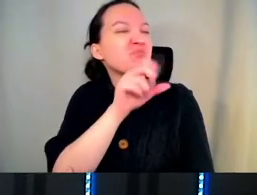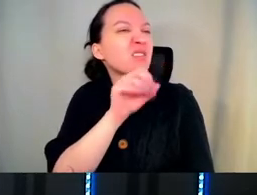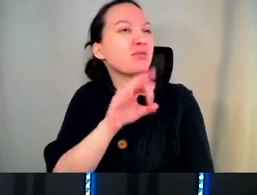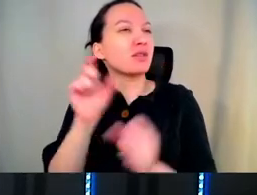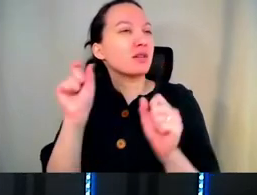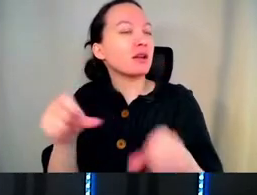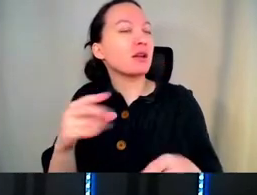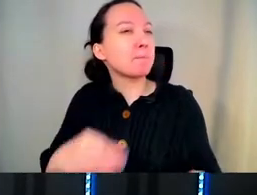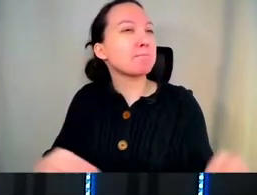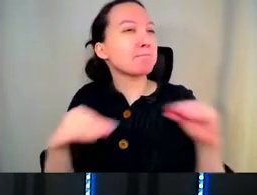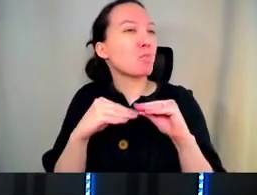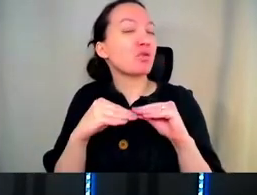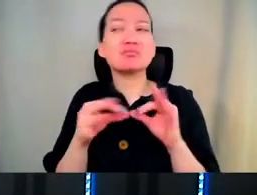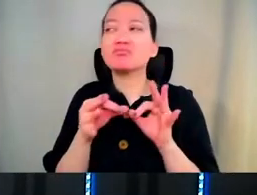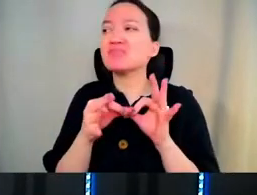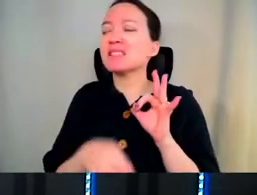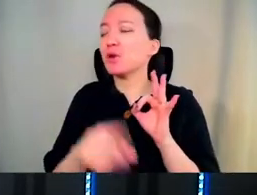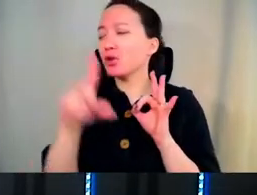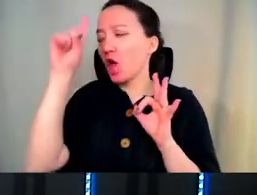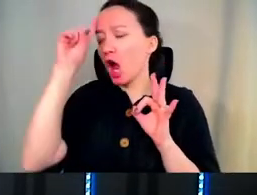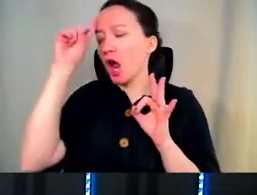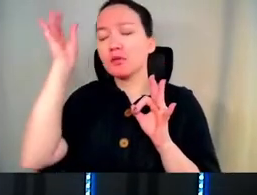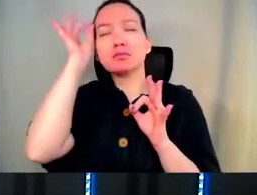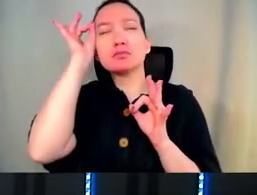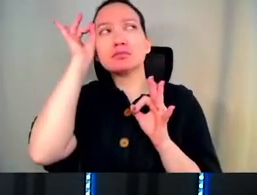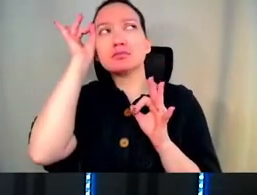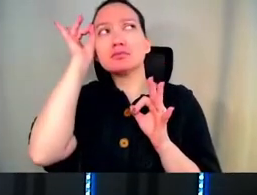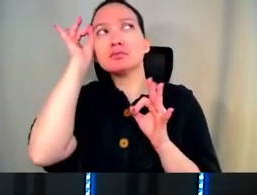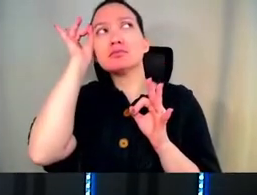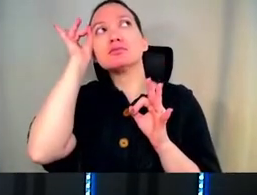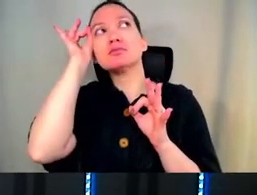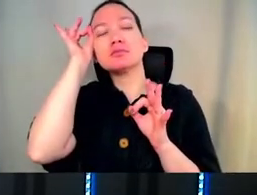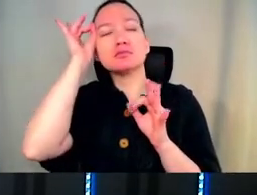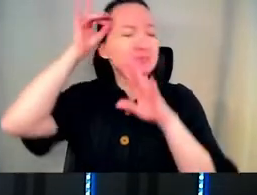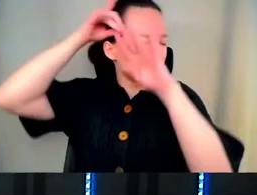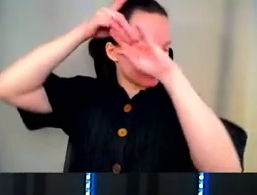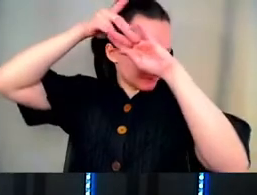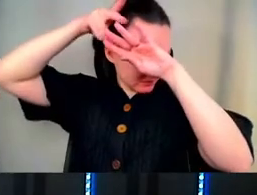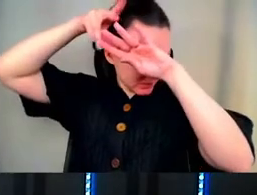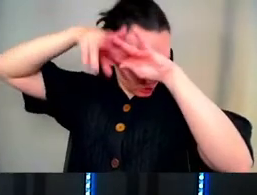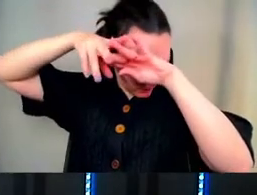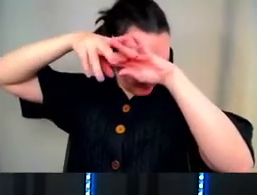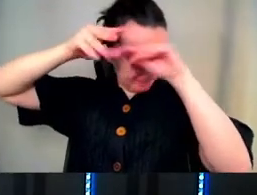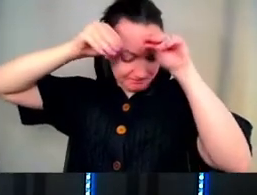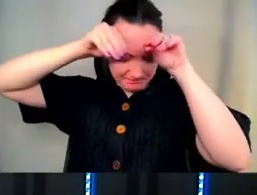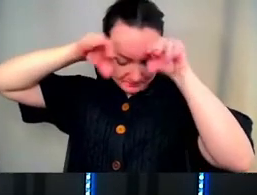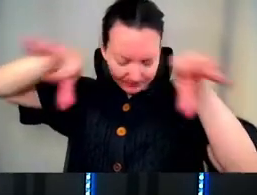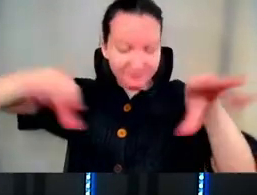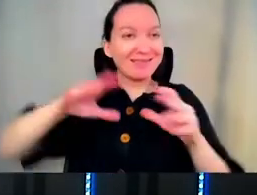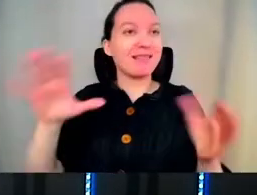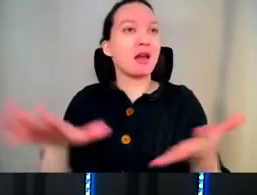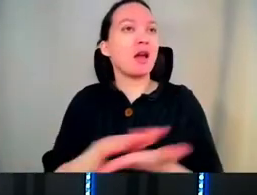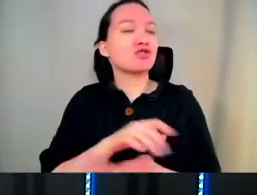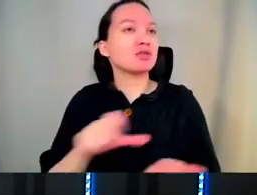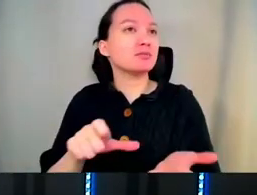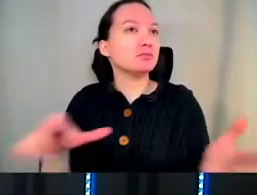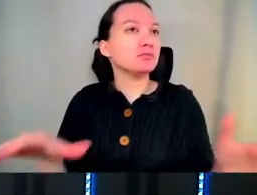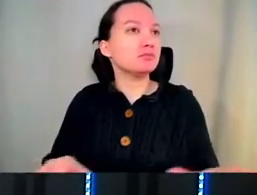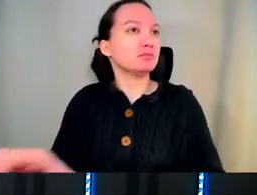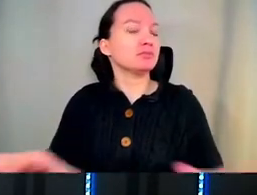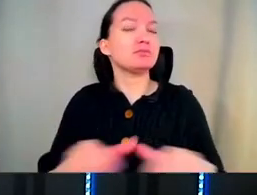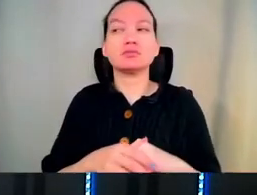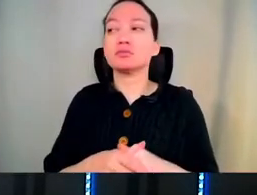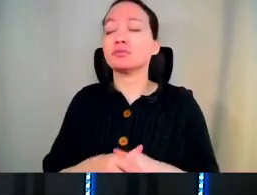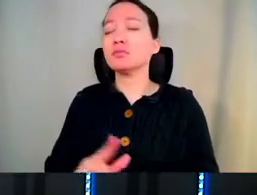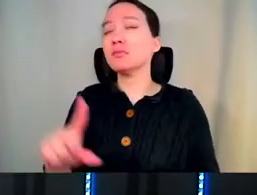have more? This is a simple thought that gets planted, and then it takes root, and that thought turns into actions and is destructive.